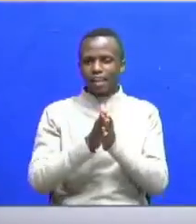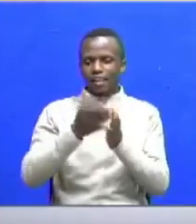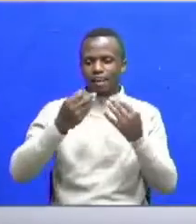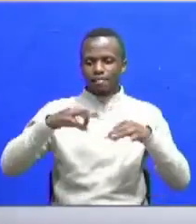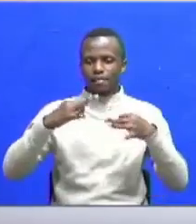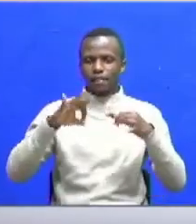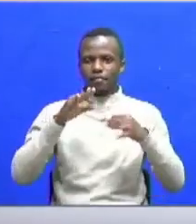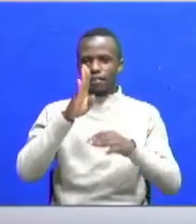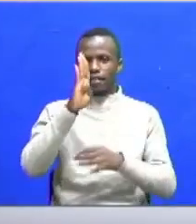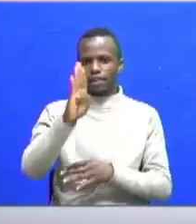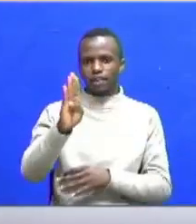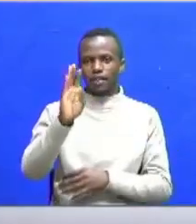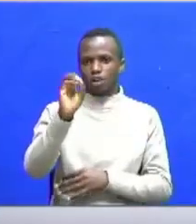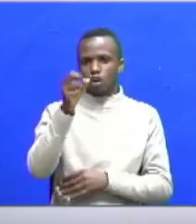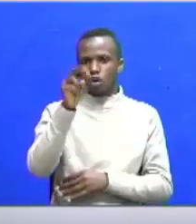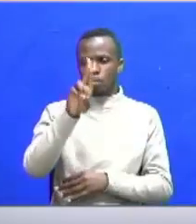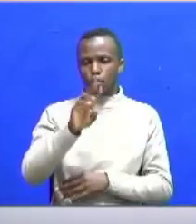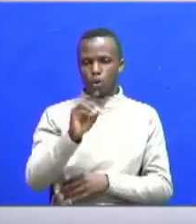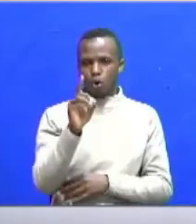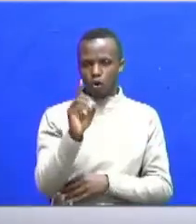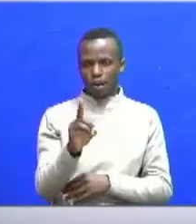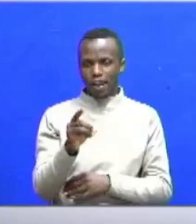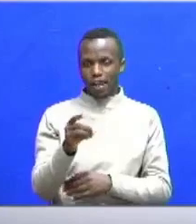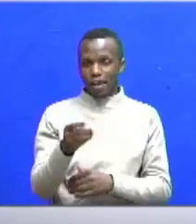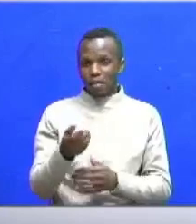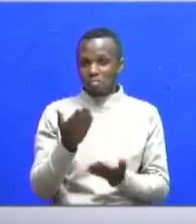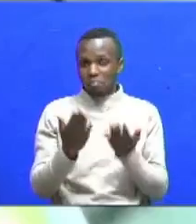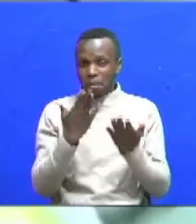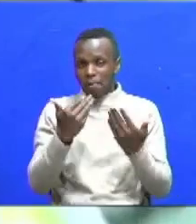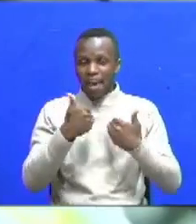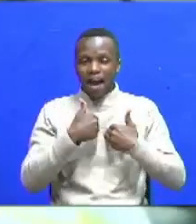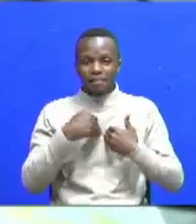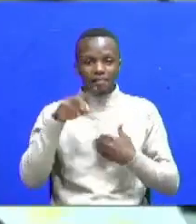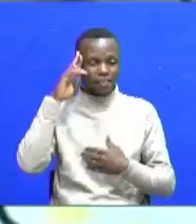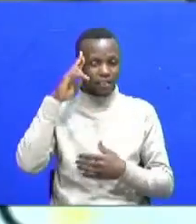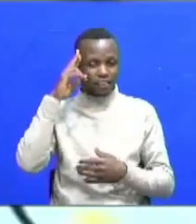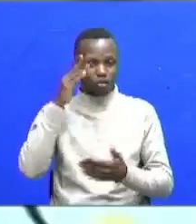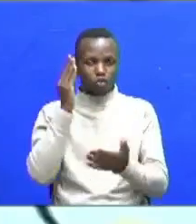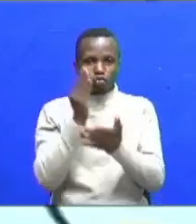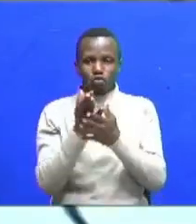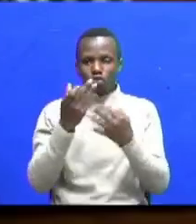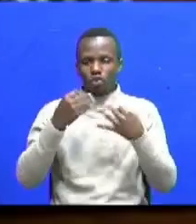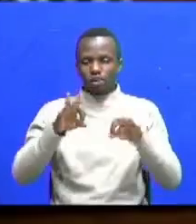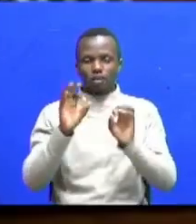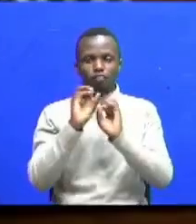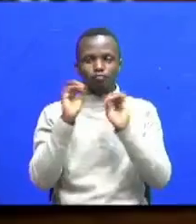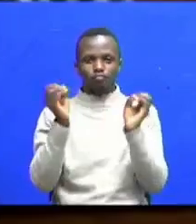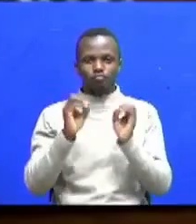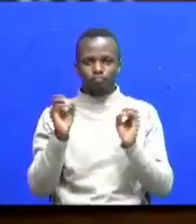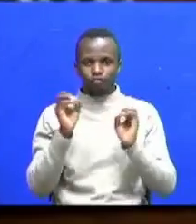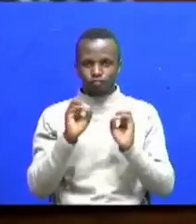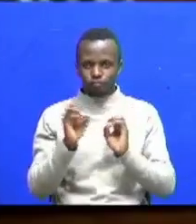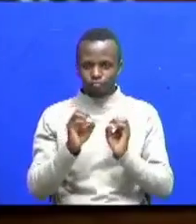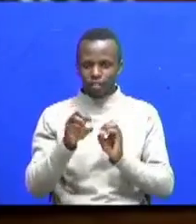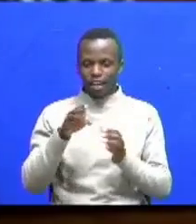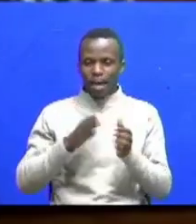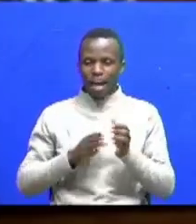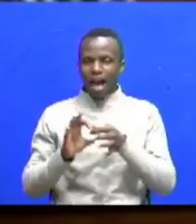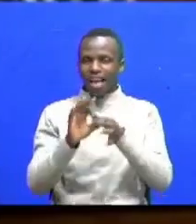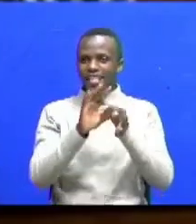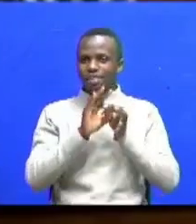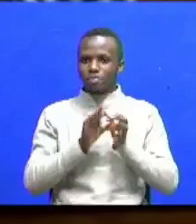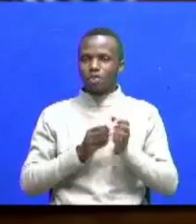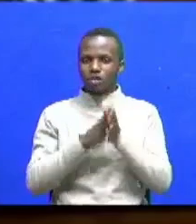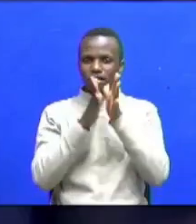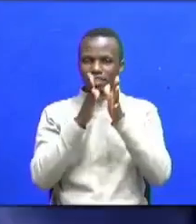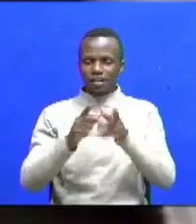conditions unless there are compelling reasons not to be released. These recent crackdowns of detaining Azimio leaders and other